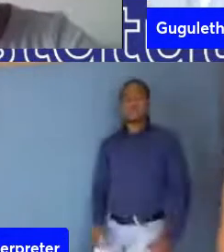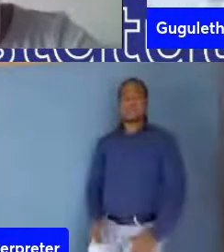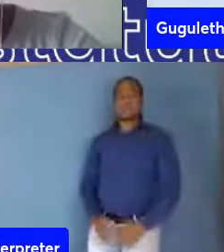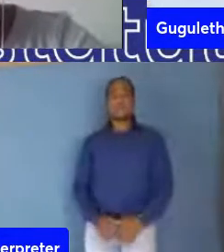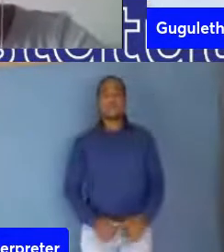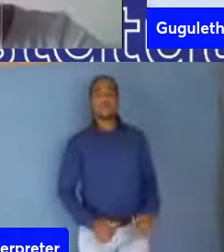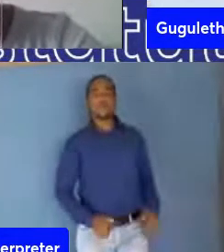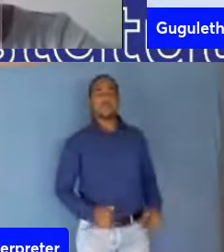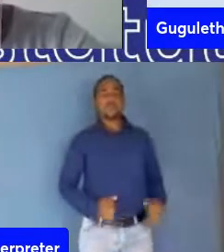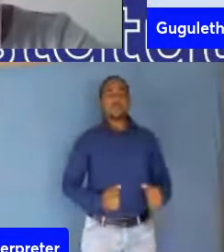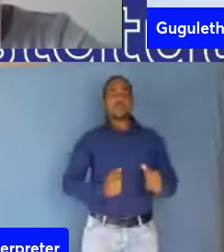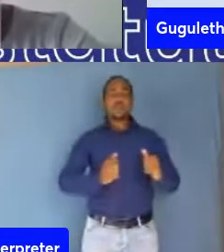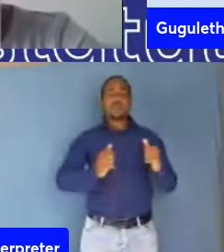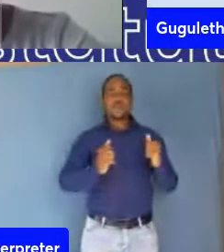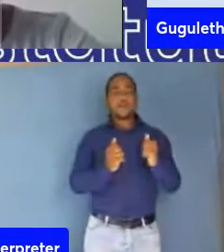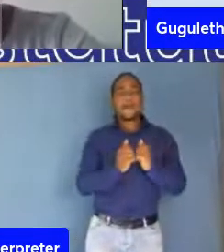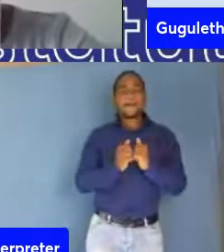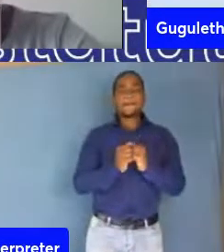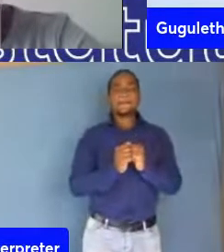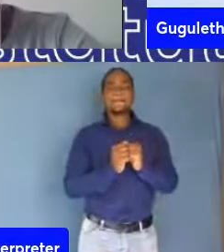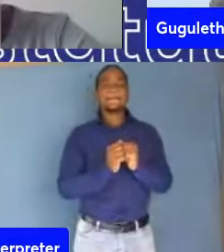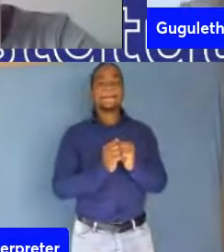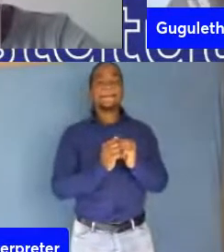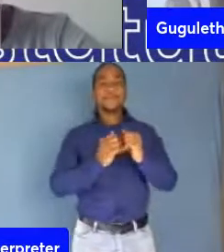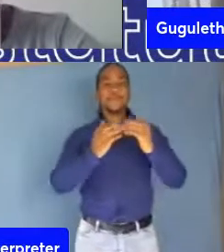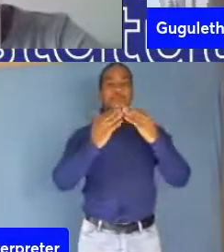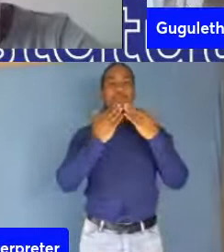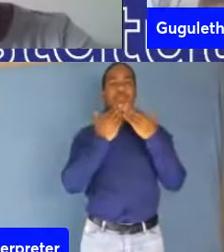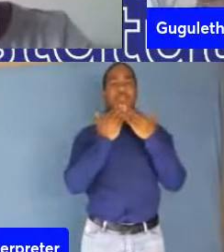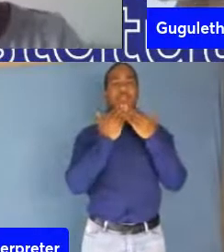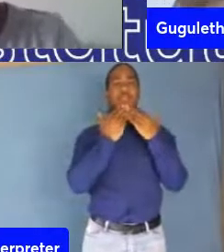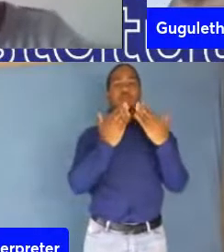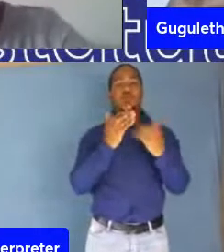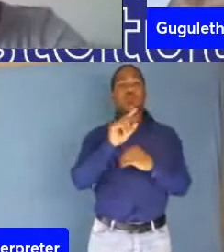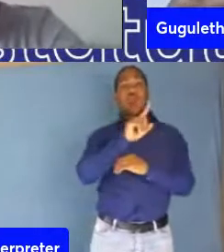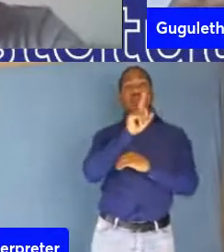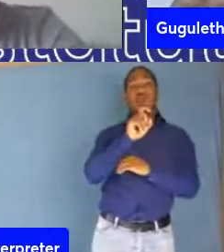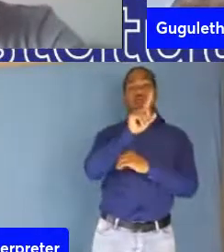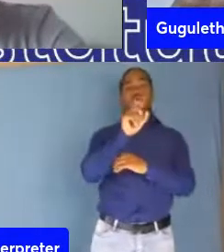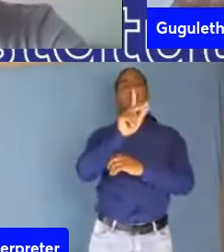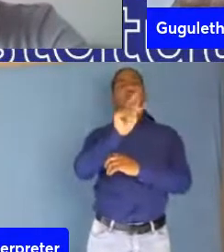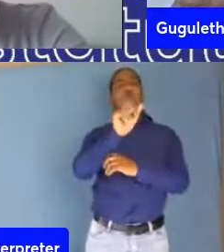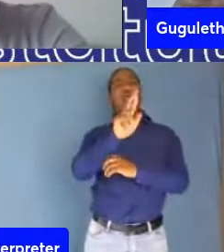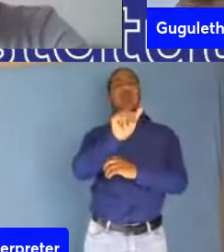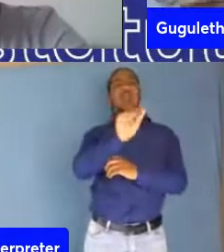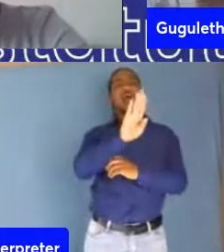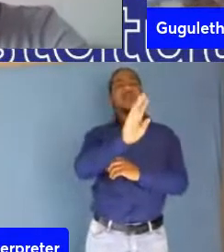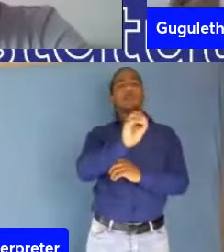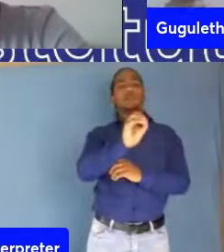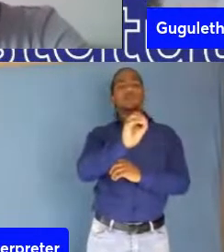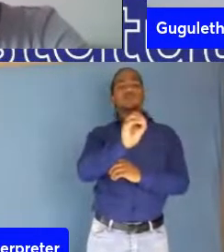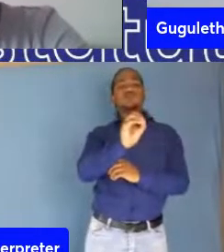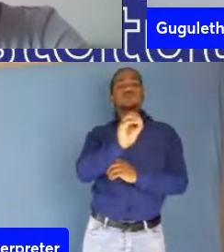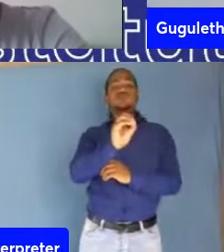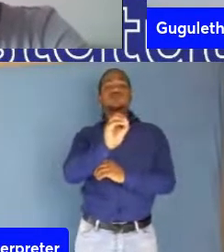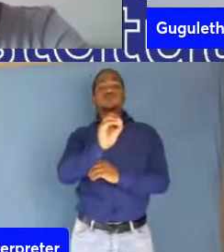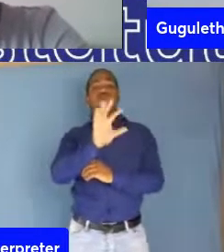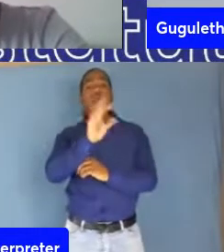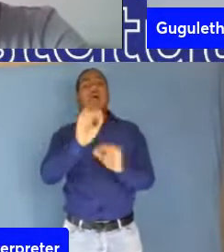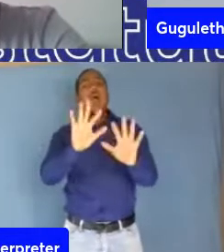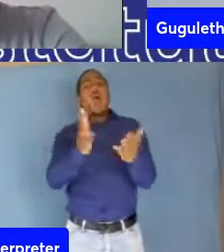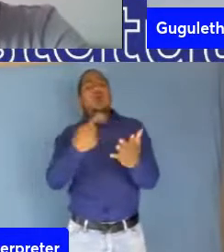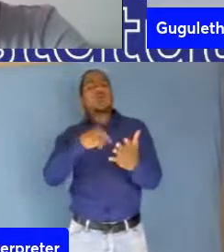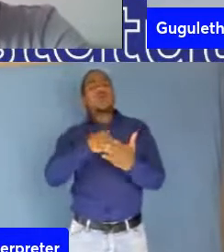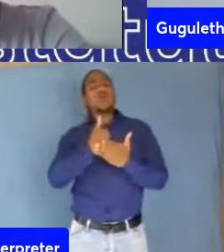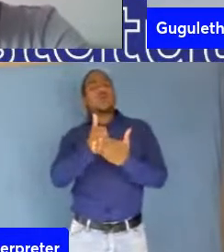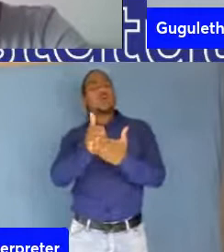Another question is from Karabo Lififi. Karabo is asking, how do we help